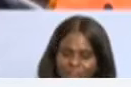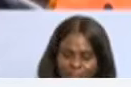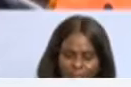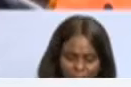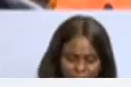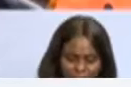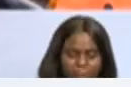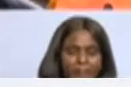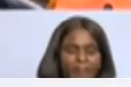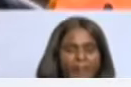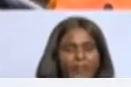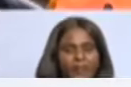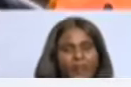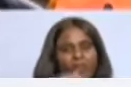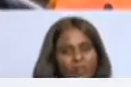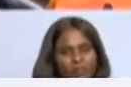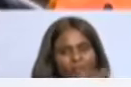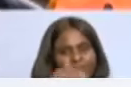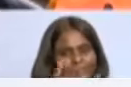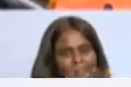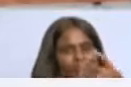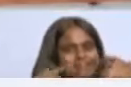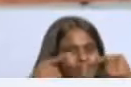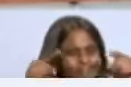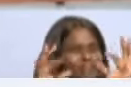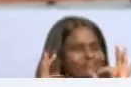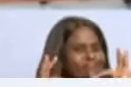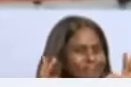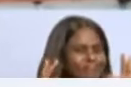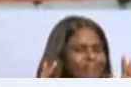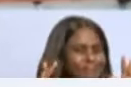that the works are progressing very well